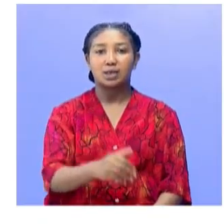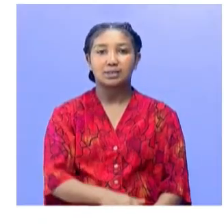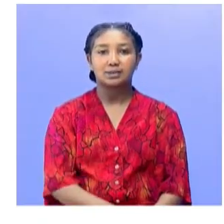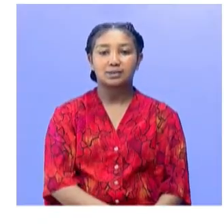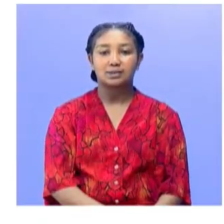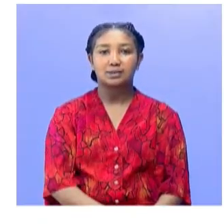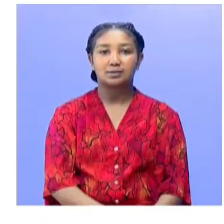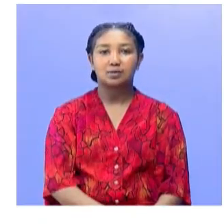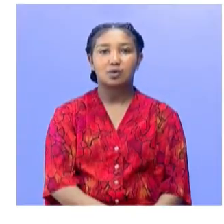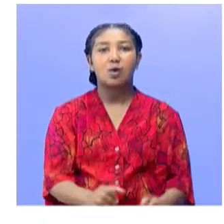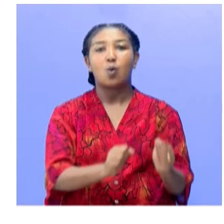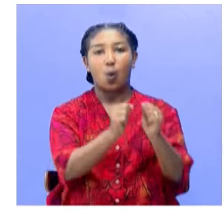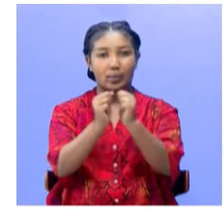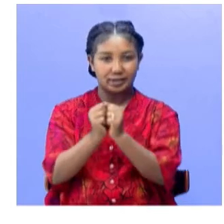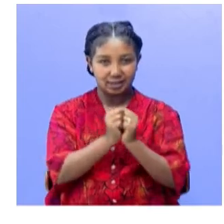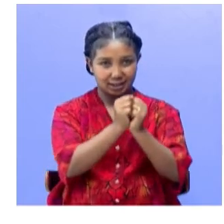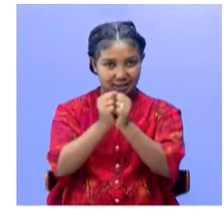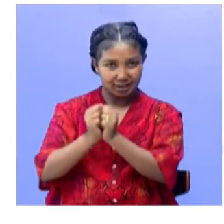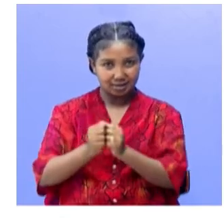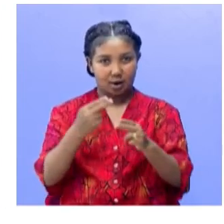is common noun.